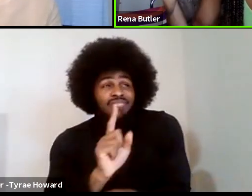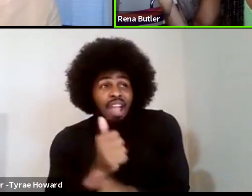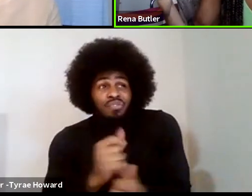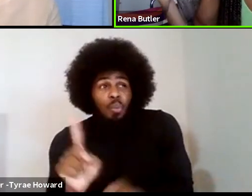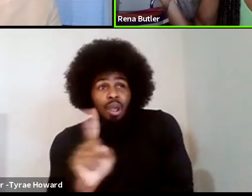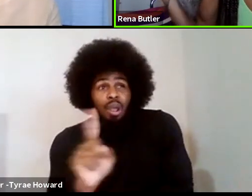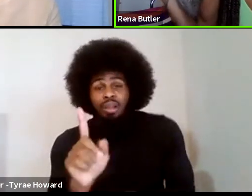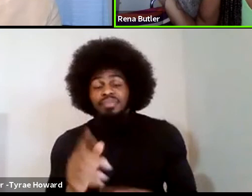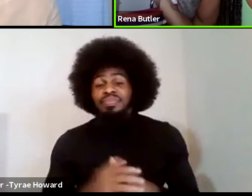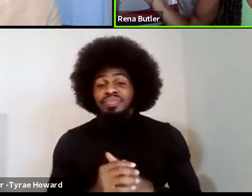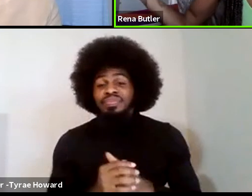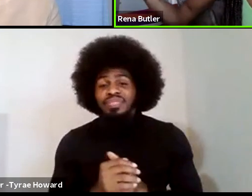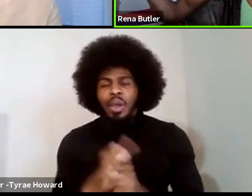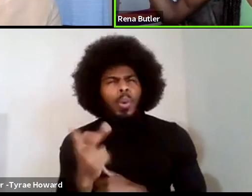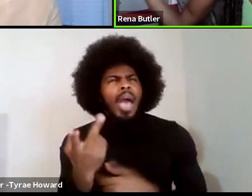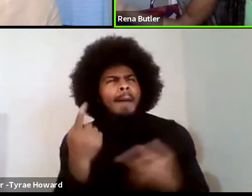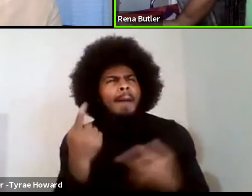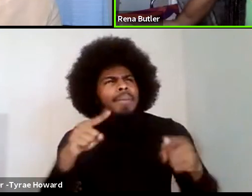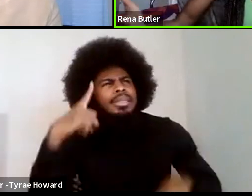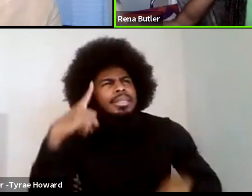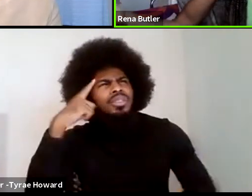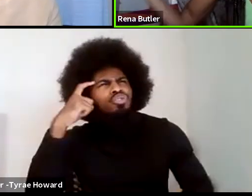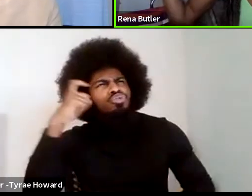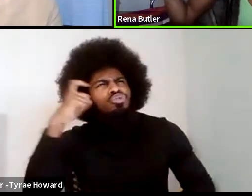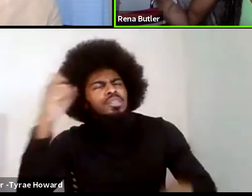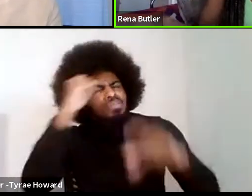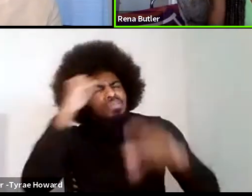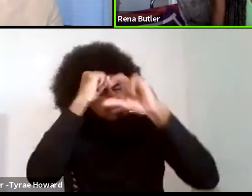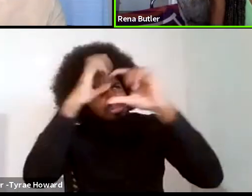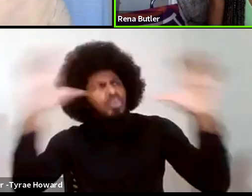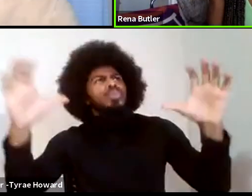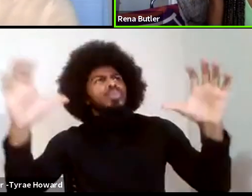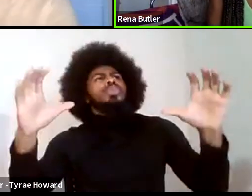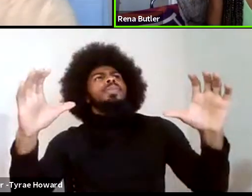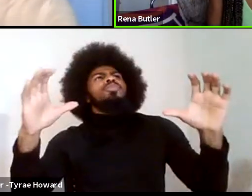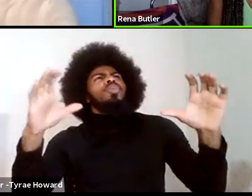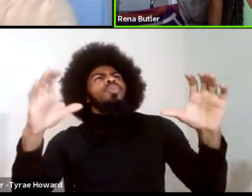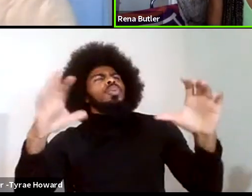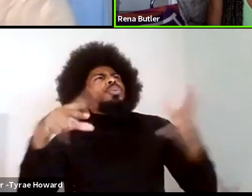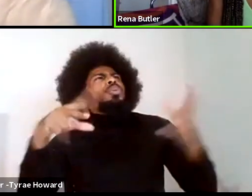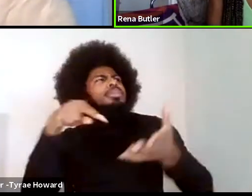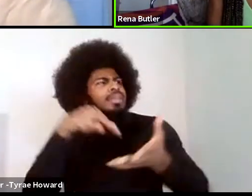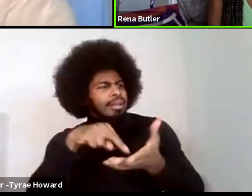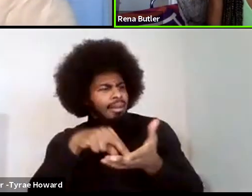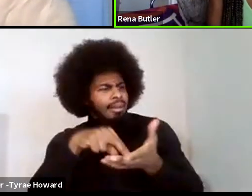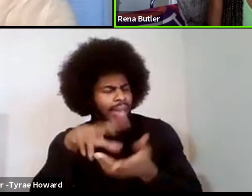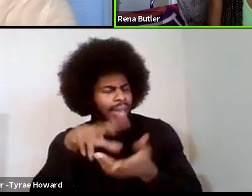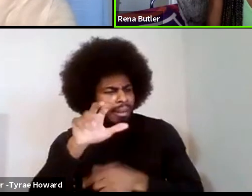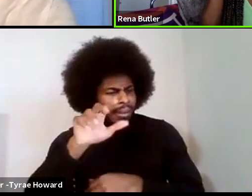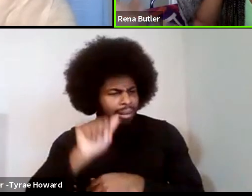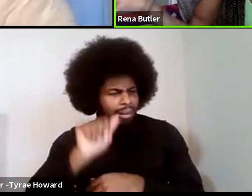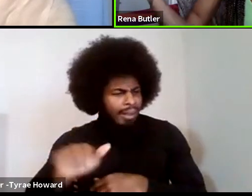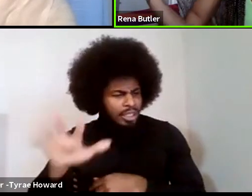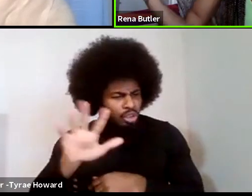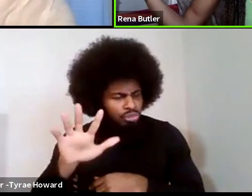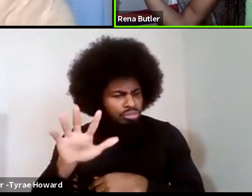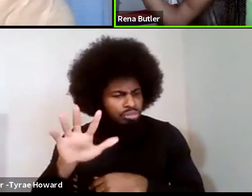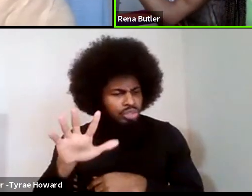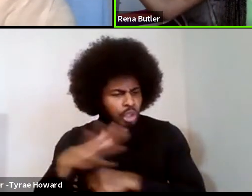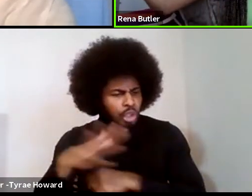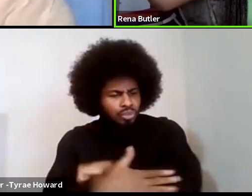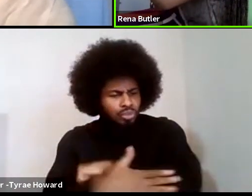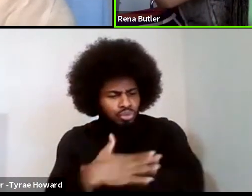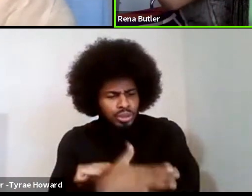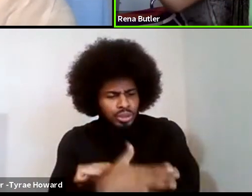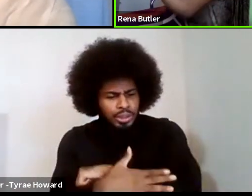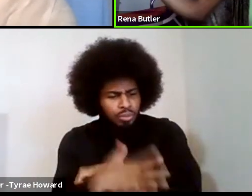in my dream somewhere in an Asian country, maybe Indonesia, Vietnam, or something. And we're talking with